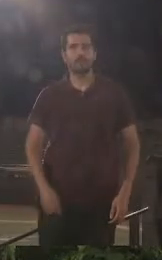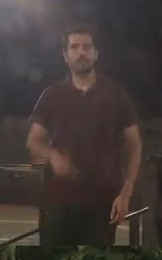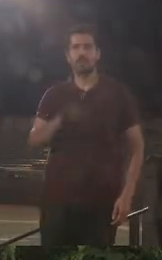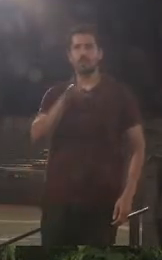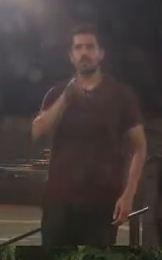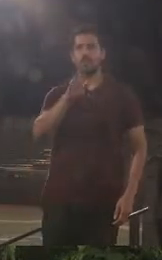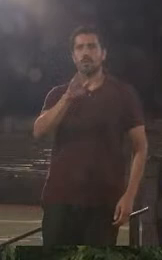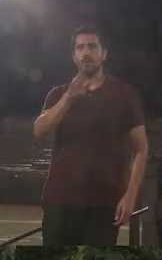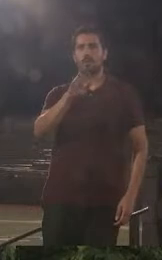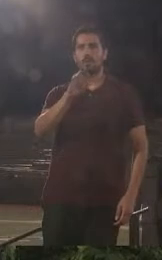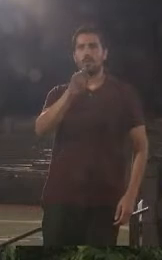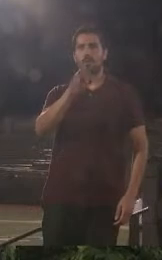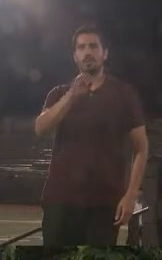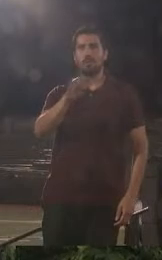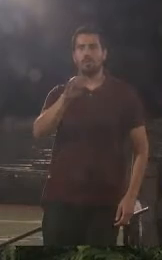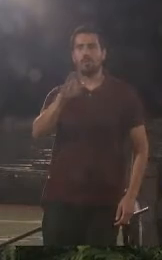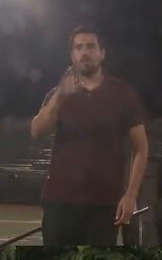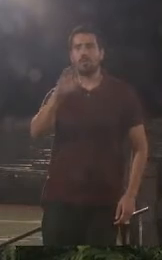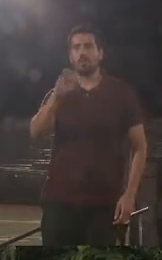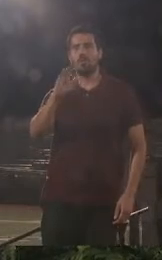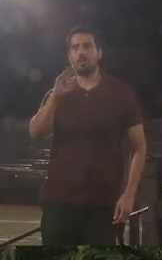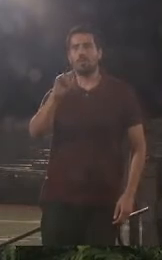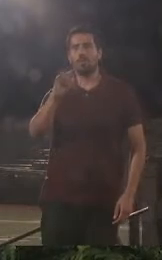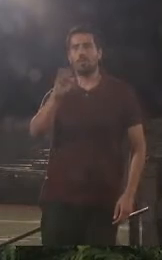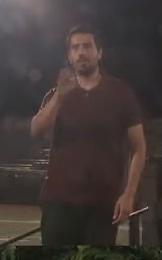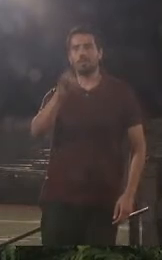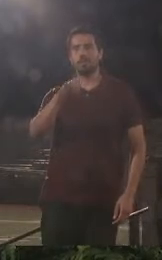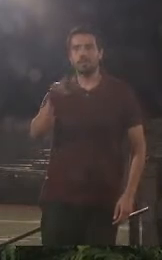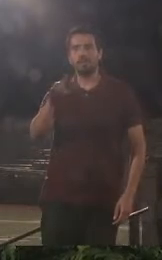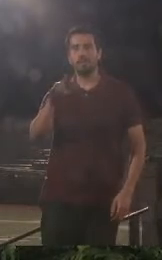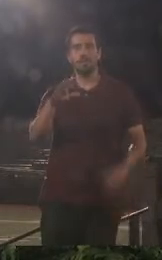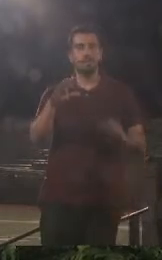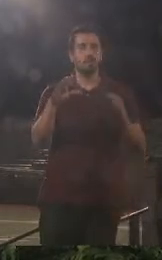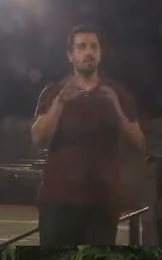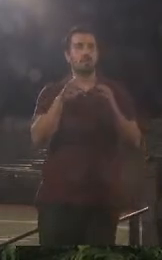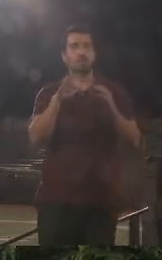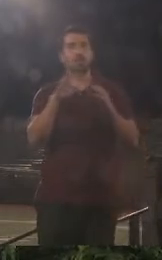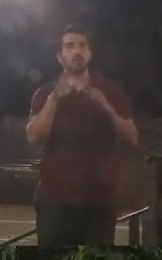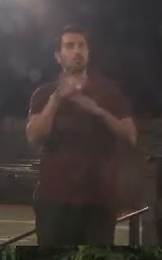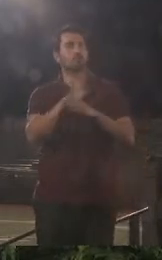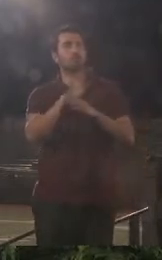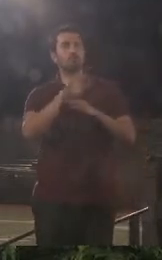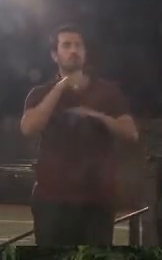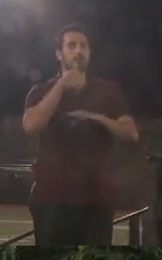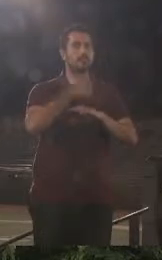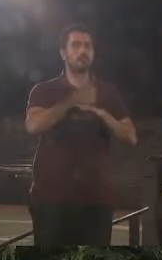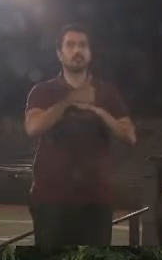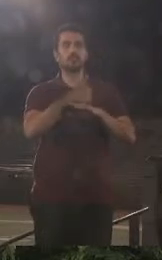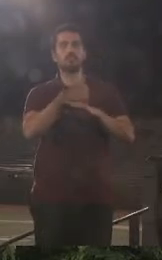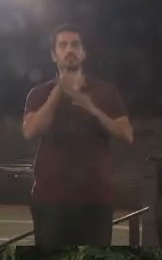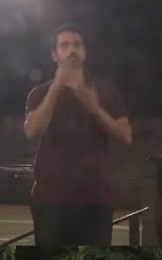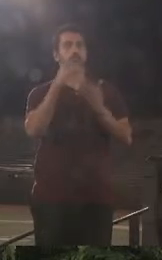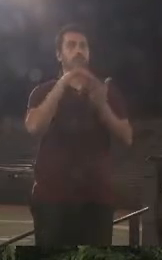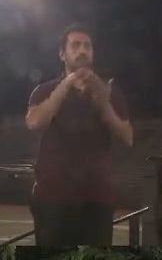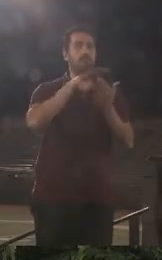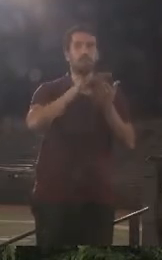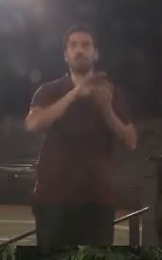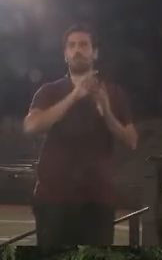Lorenzo Tomas Cortez earned certification in entrepreneurship and small business and enlisted in the United States